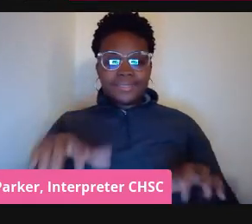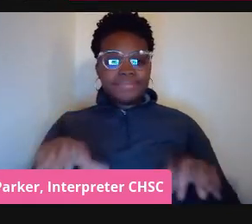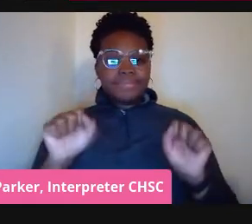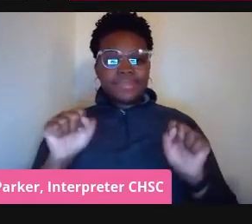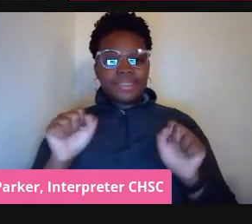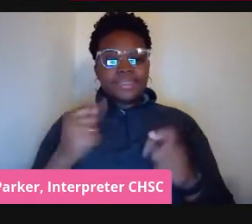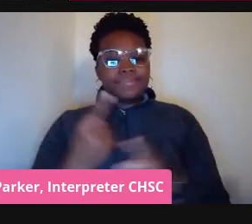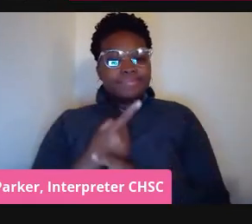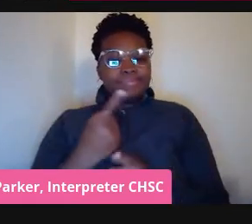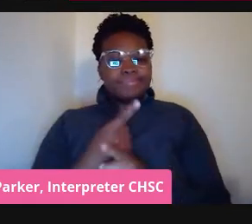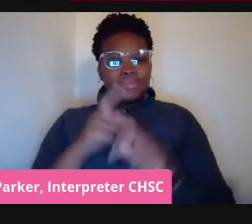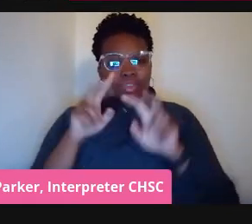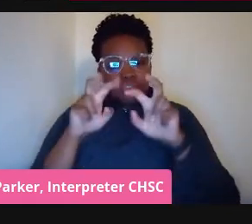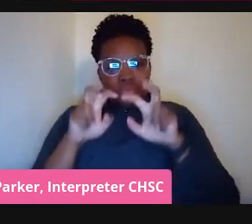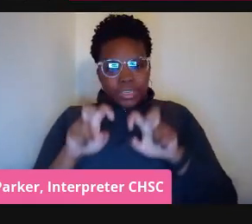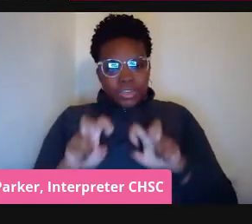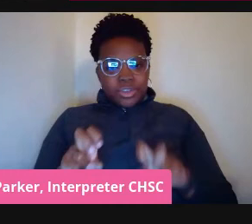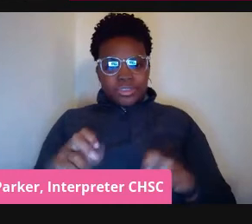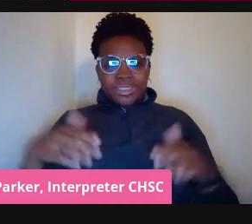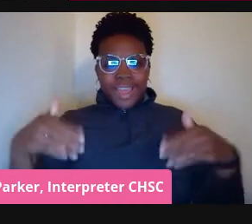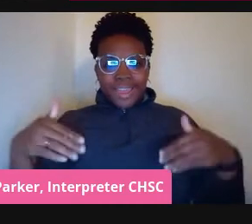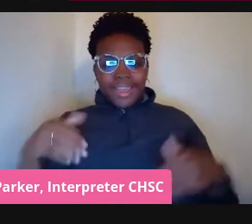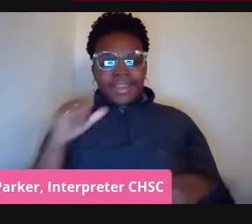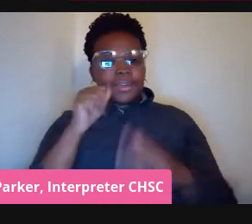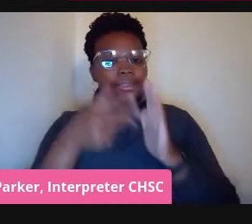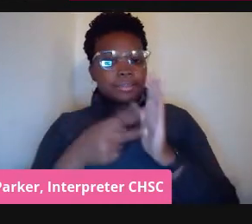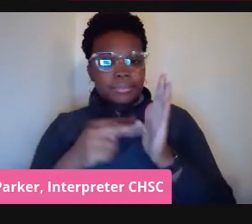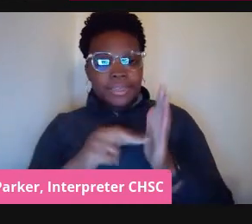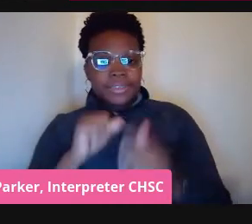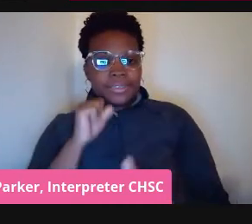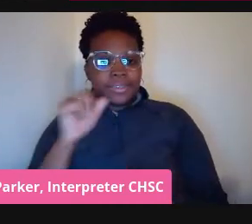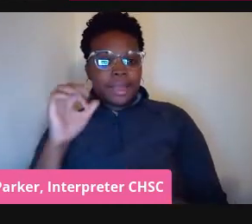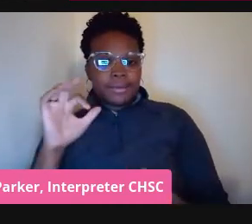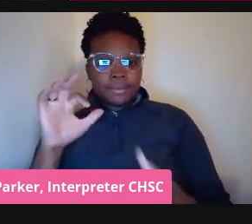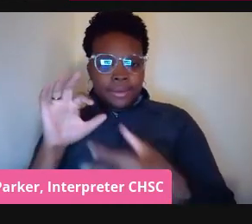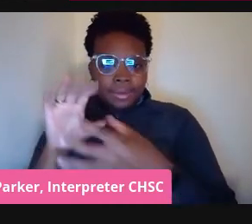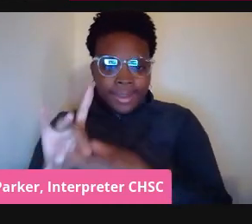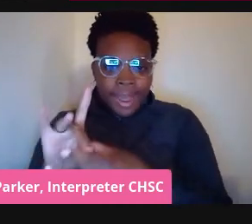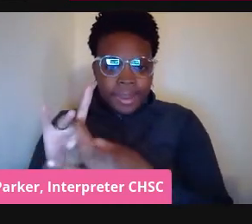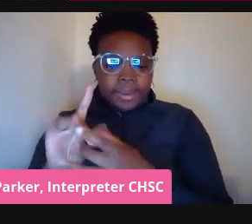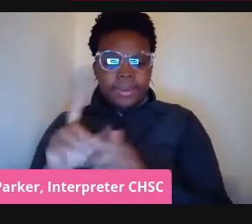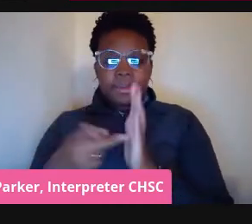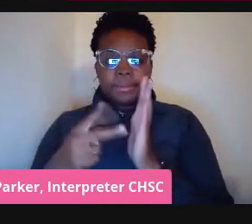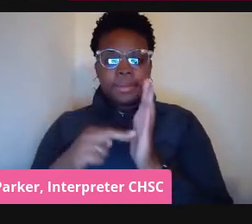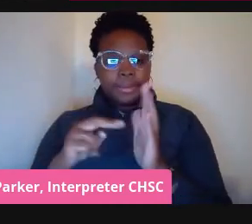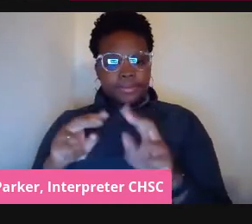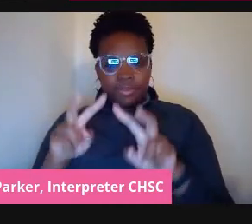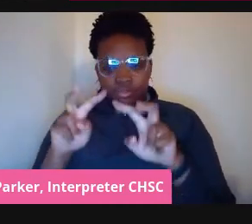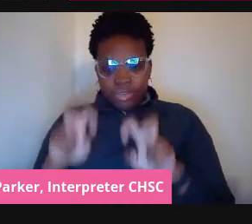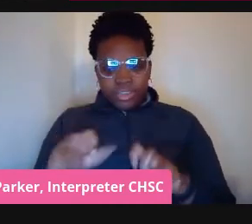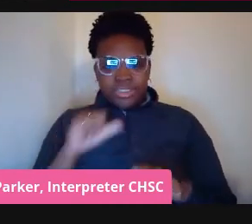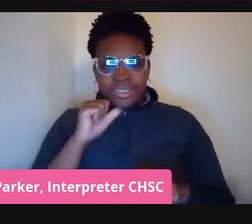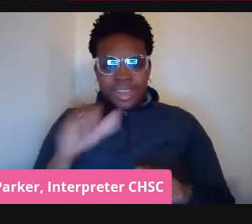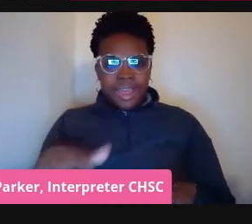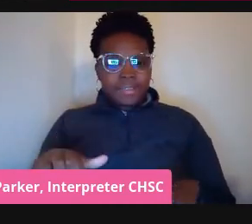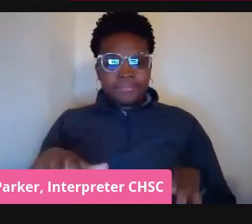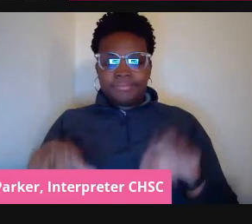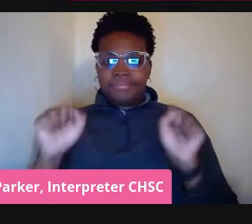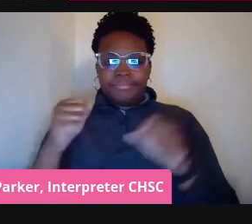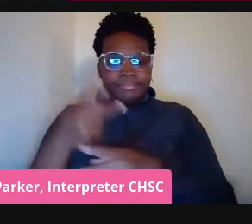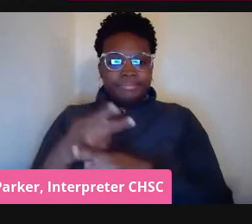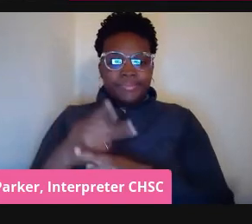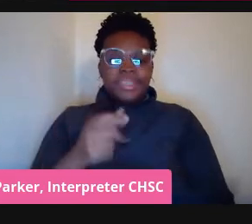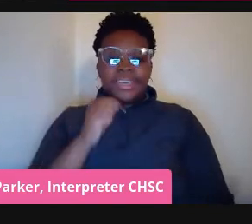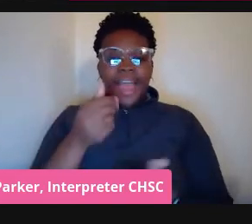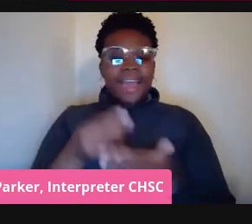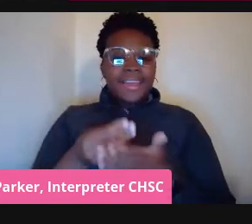adequate research done yet. So it doesn't mean that that's not connected. It's just that that research has not been done. There hasn't been enough funding to do